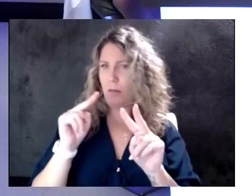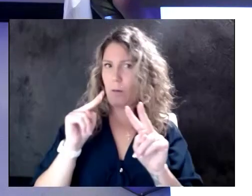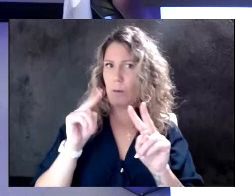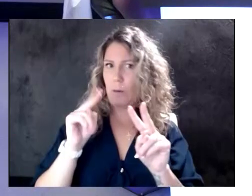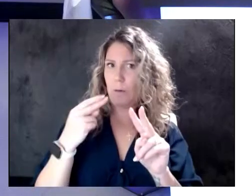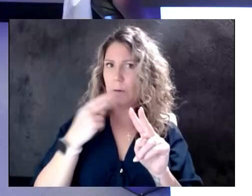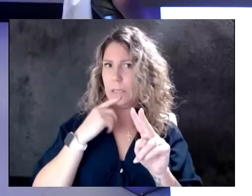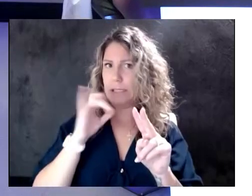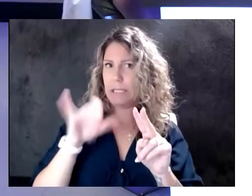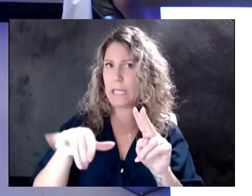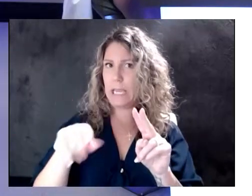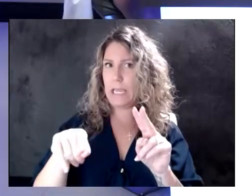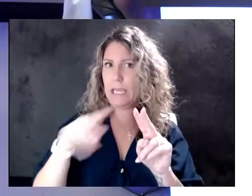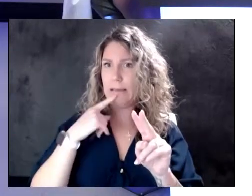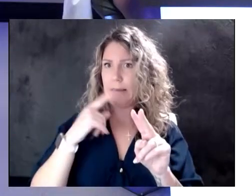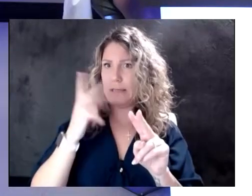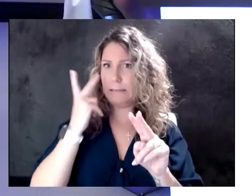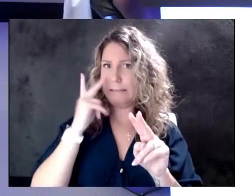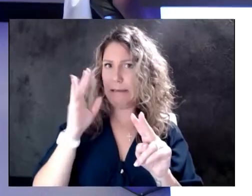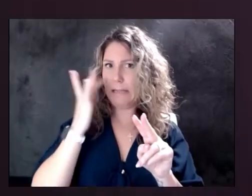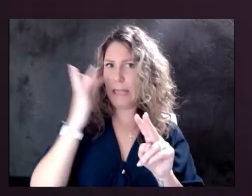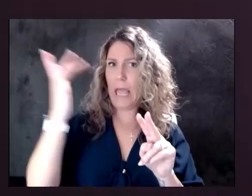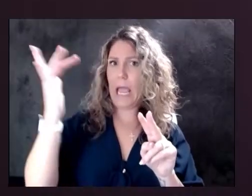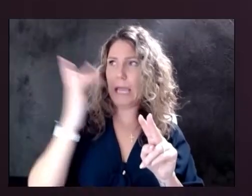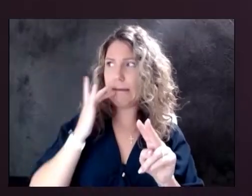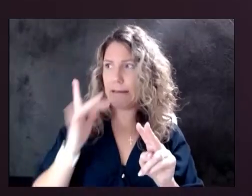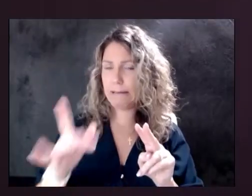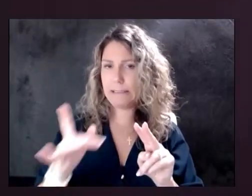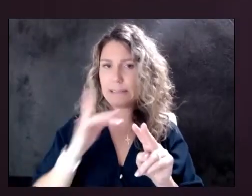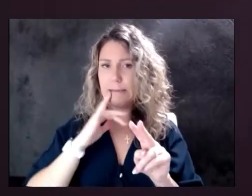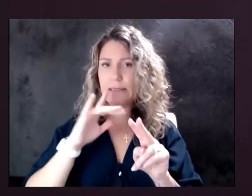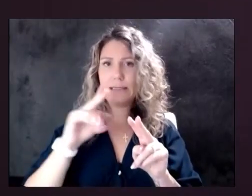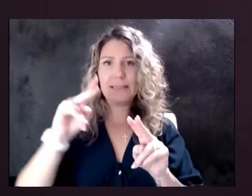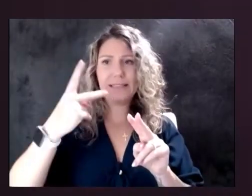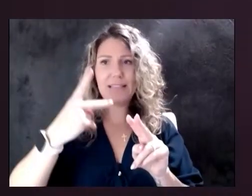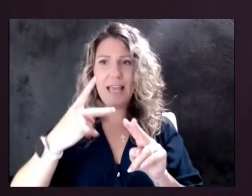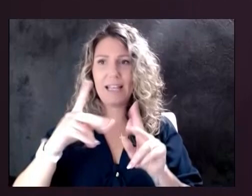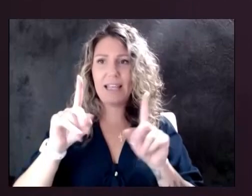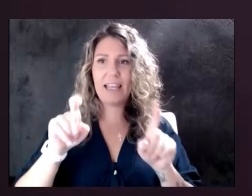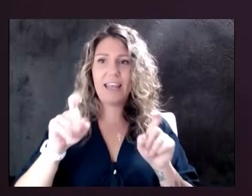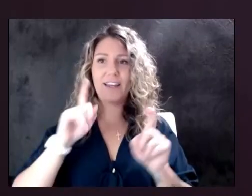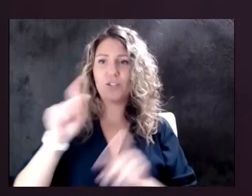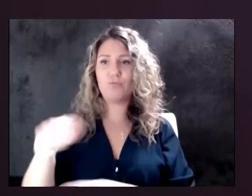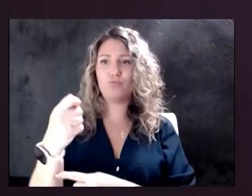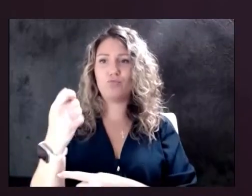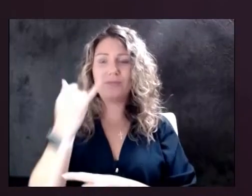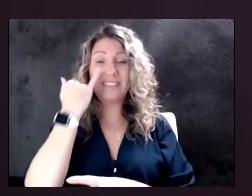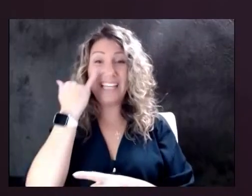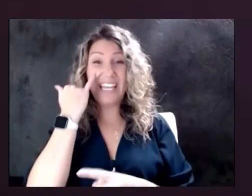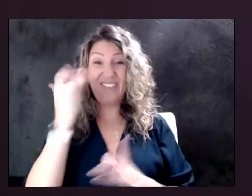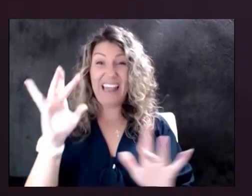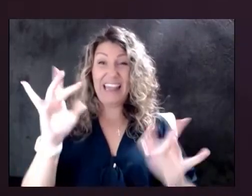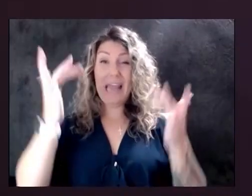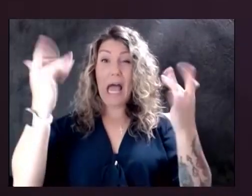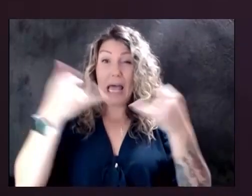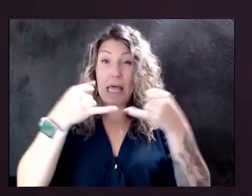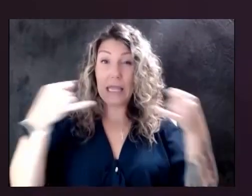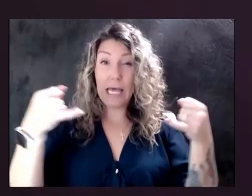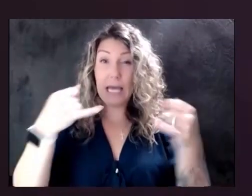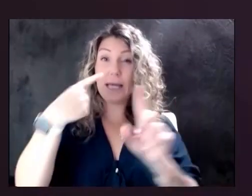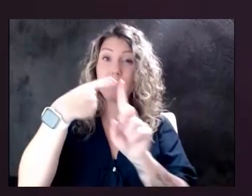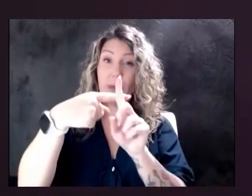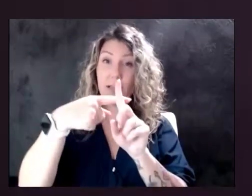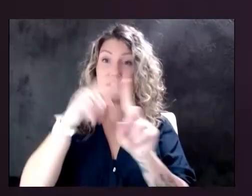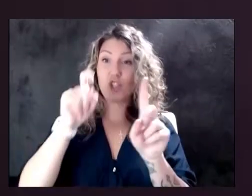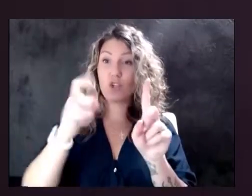there?" And Am I sometimes- seeing things? Right. Sometimes they do a second one. So even a faint line you want to consider positive. It should be pink. So any